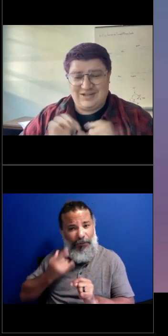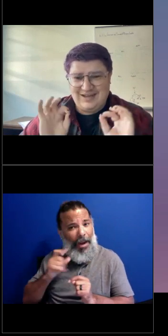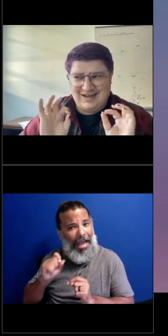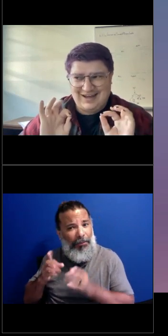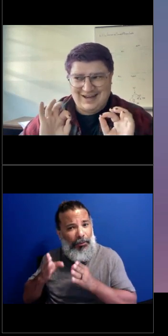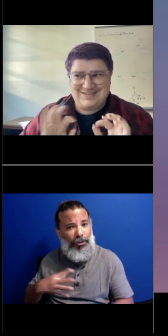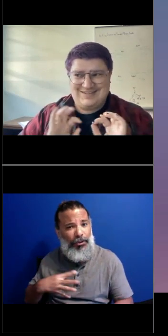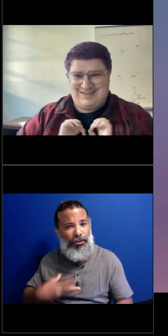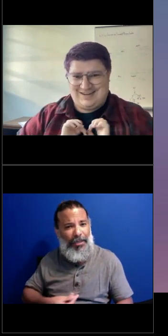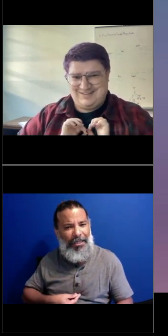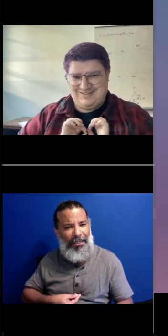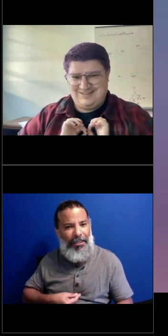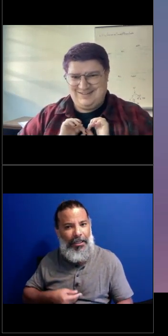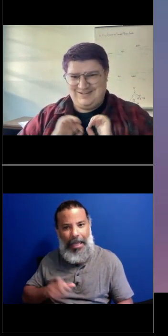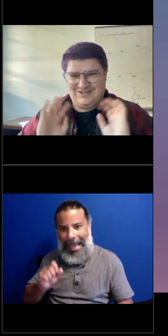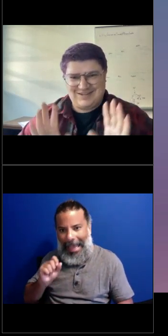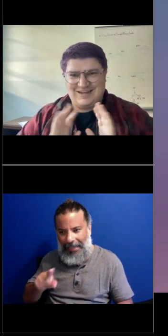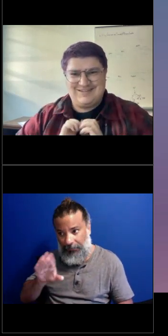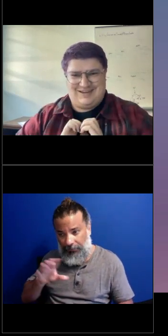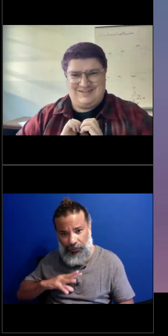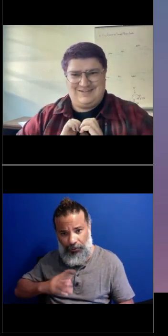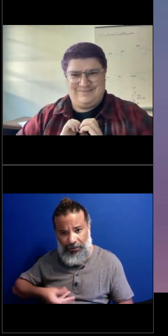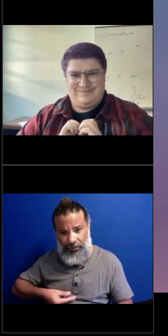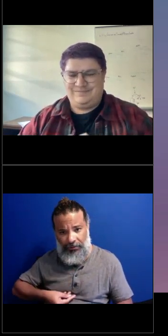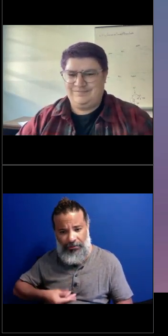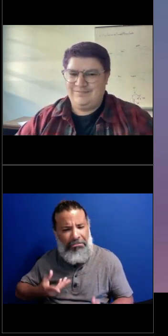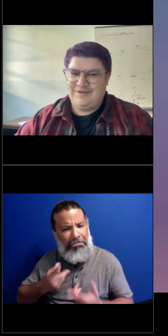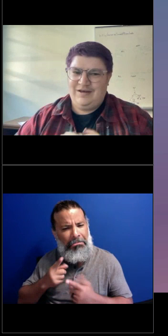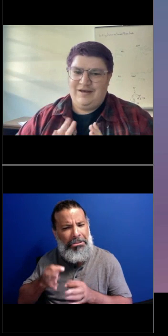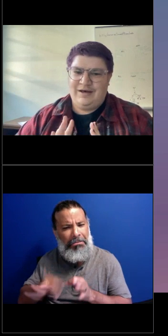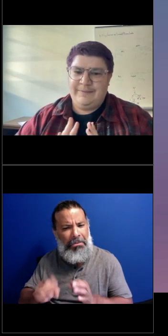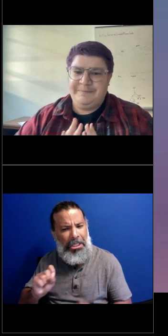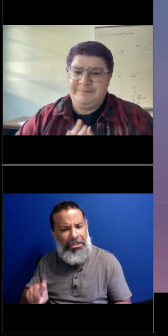trans, ask that. Just ask that.